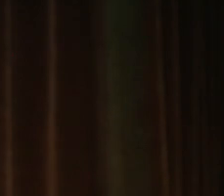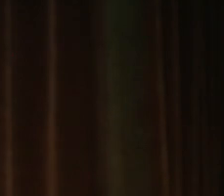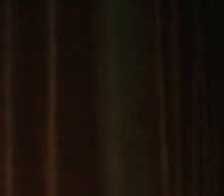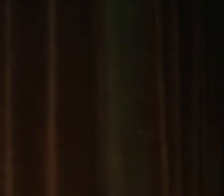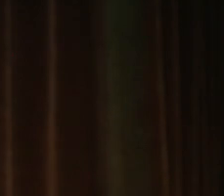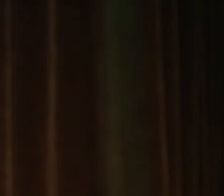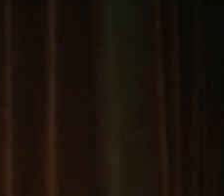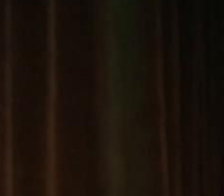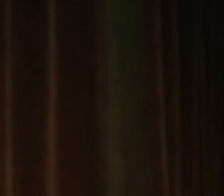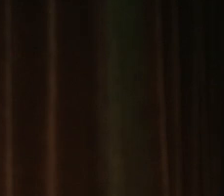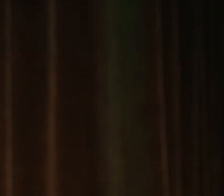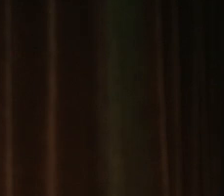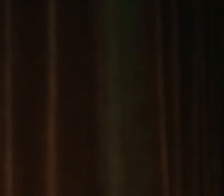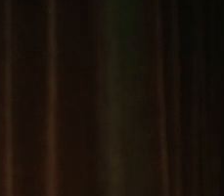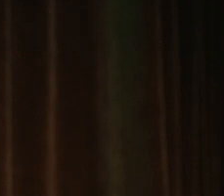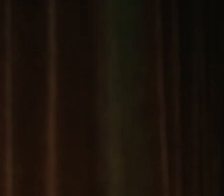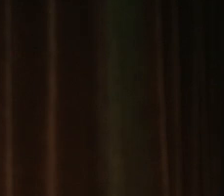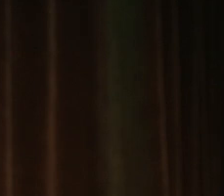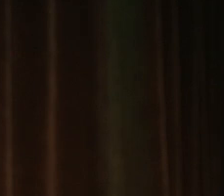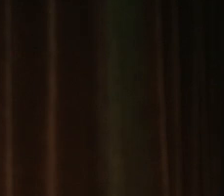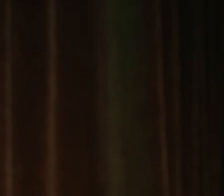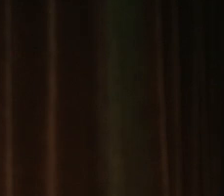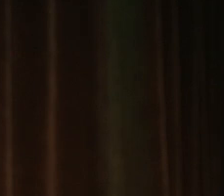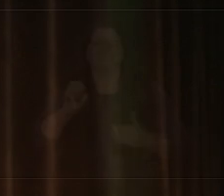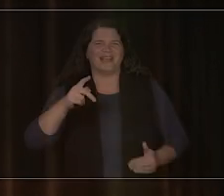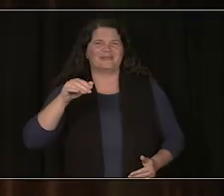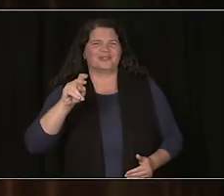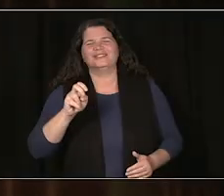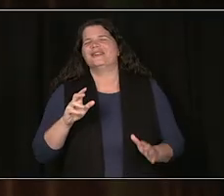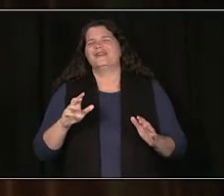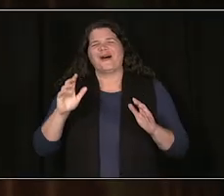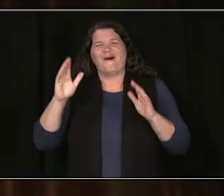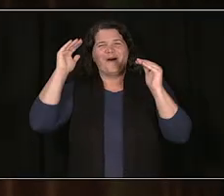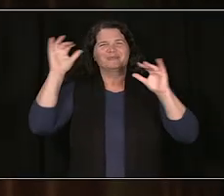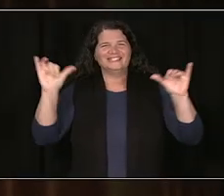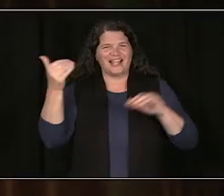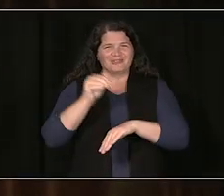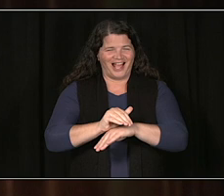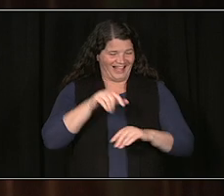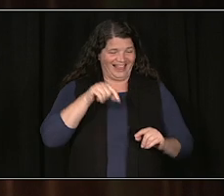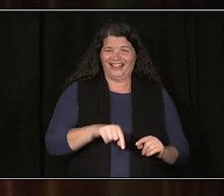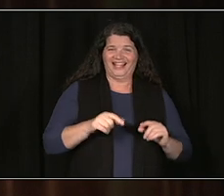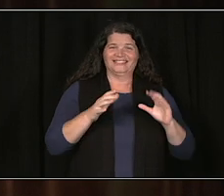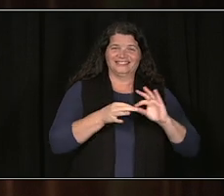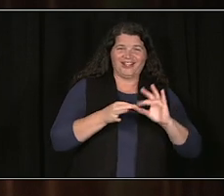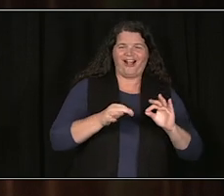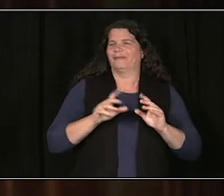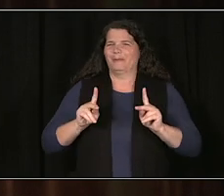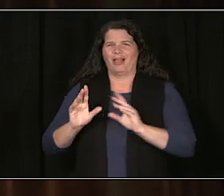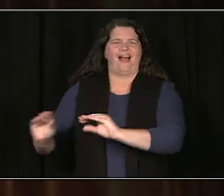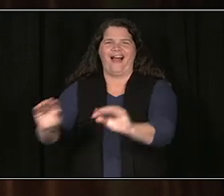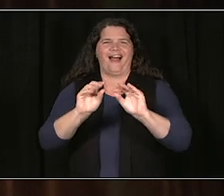we hope that everybody leaks this out and then it spreads around the world, and really the message that we have tonight gets out in a big way. So thank you for doing